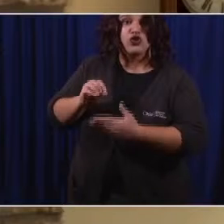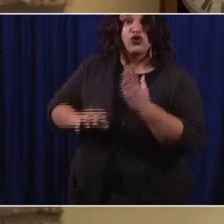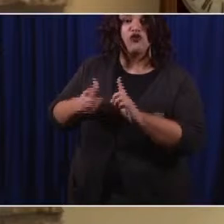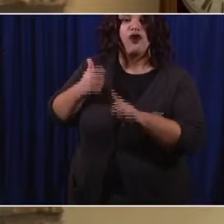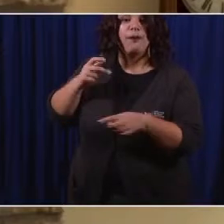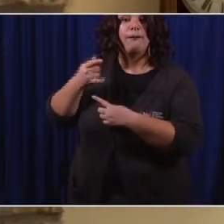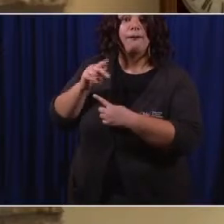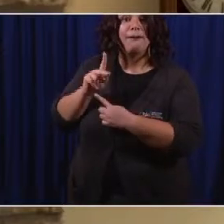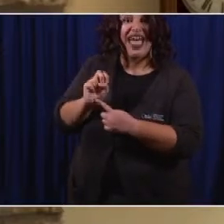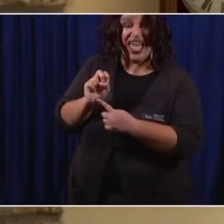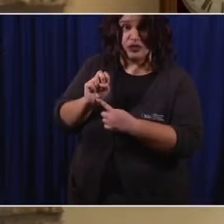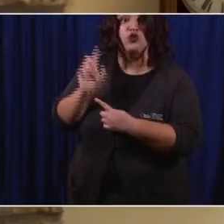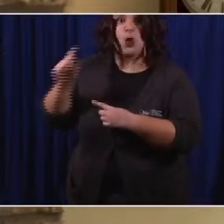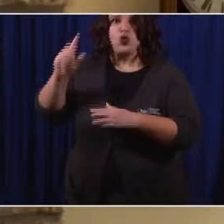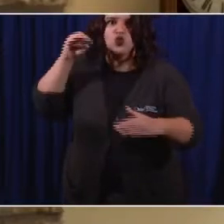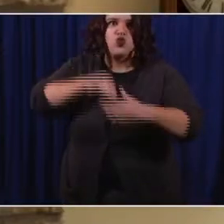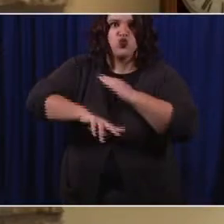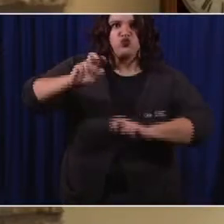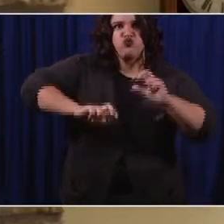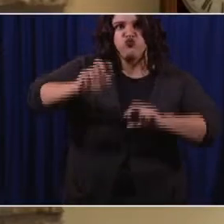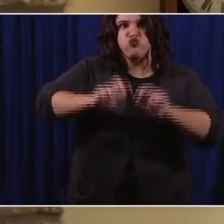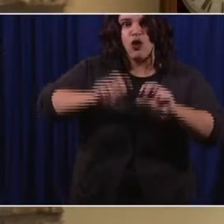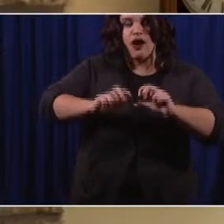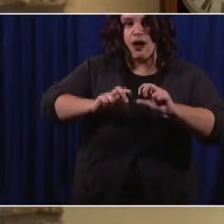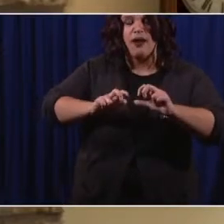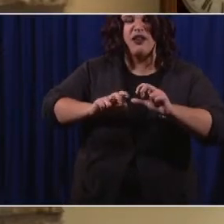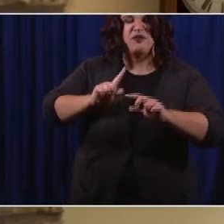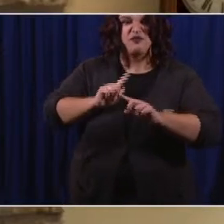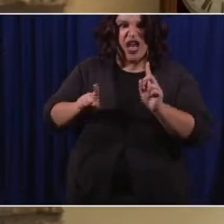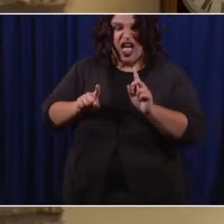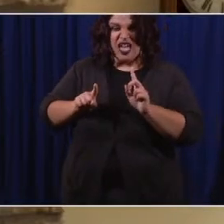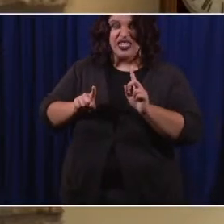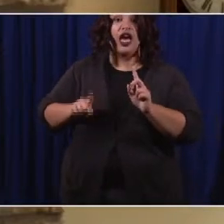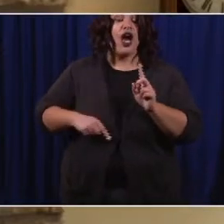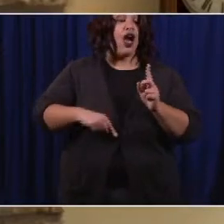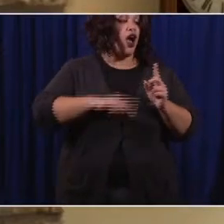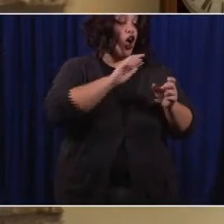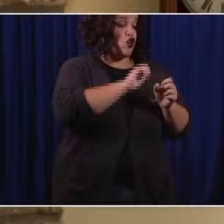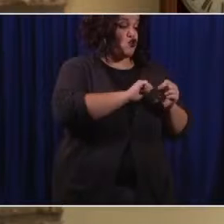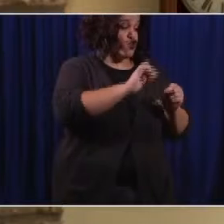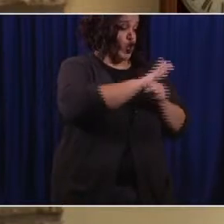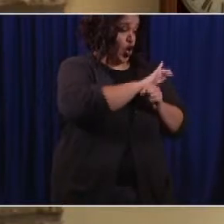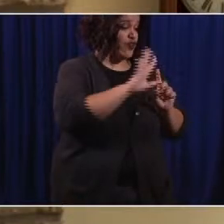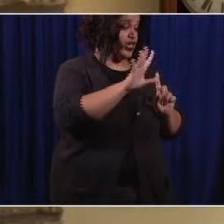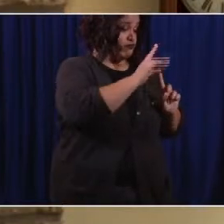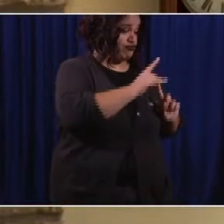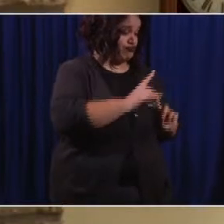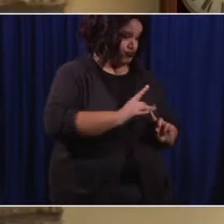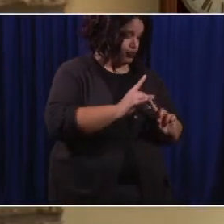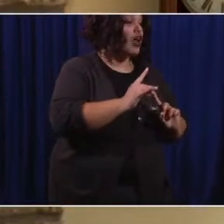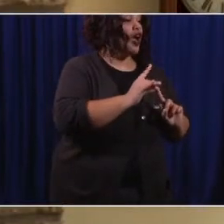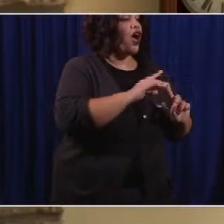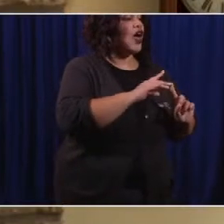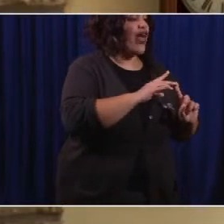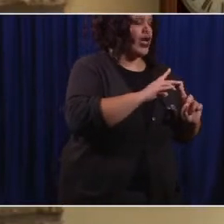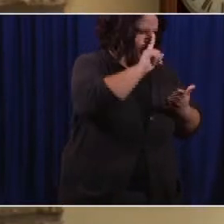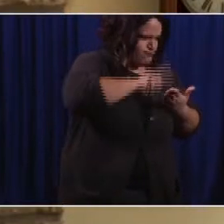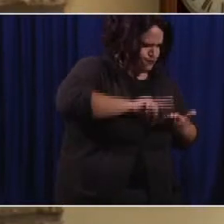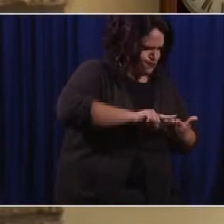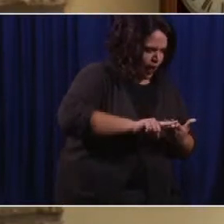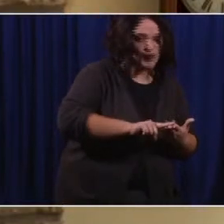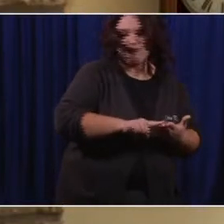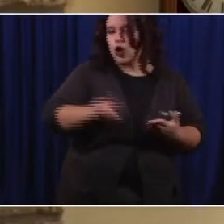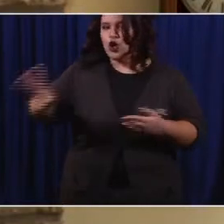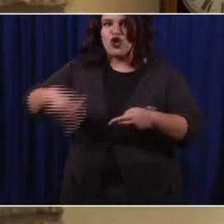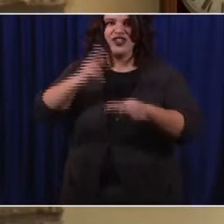ever compete in the district tournament, but because she was named as a contact in a COVID case, the Ohio Department of Health wouldn't let her play, despite her not